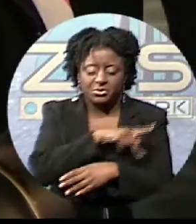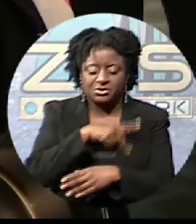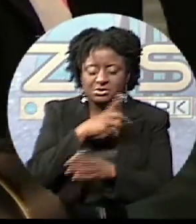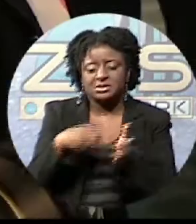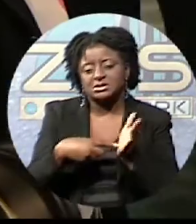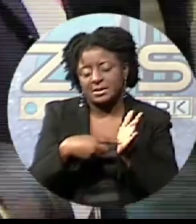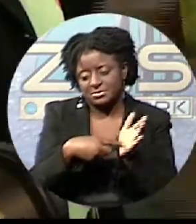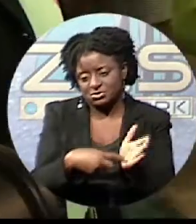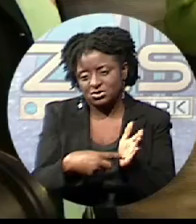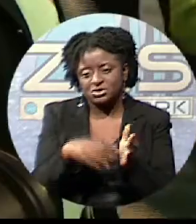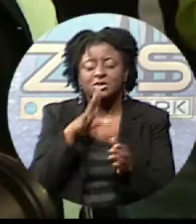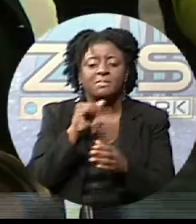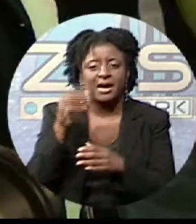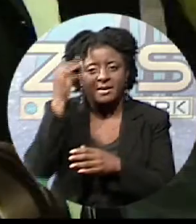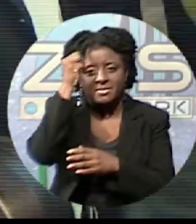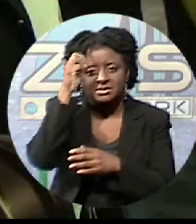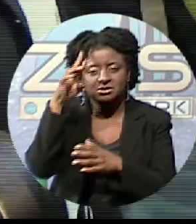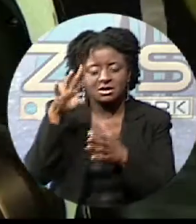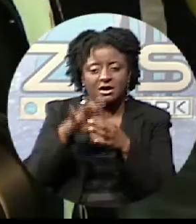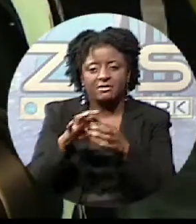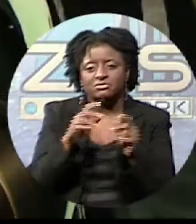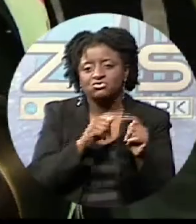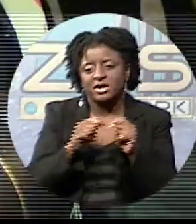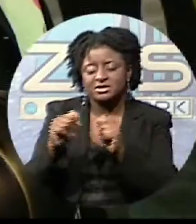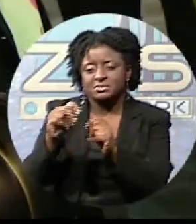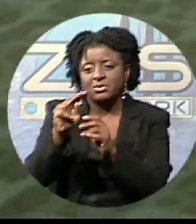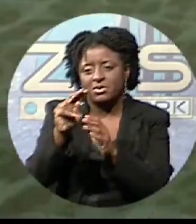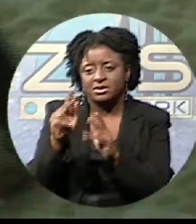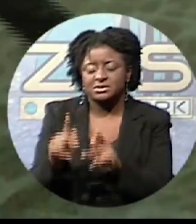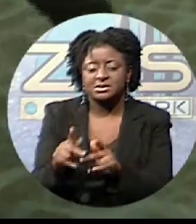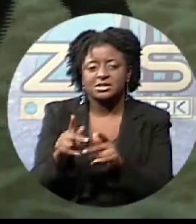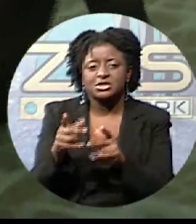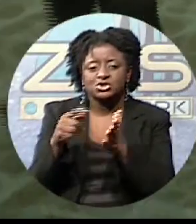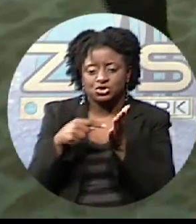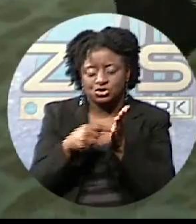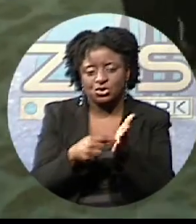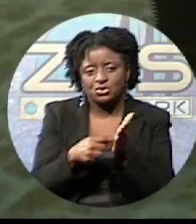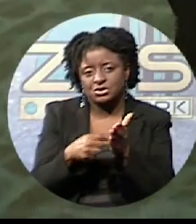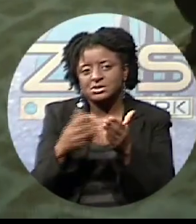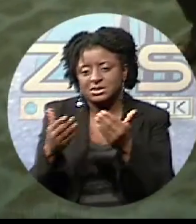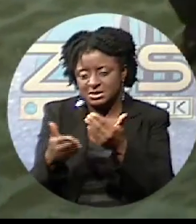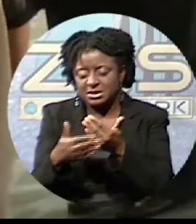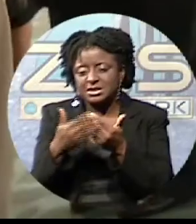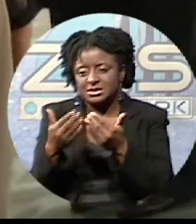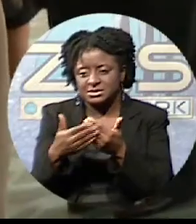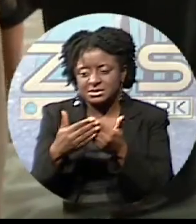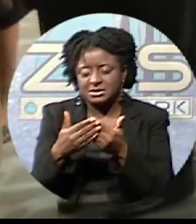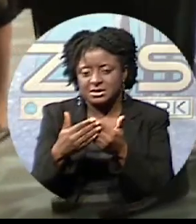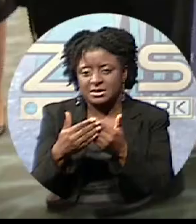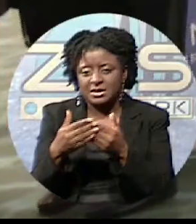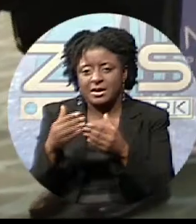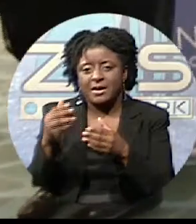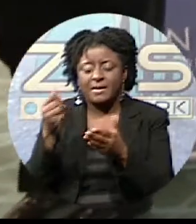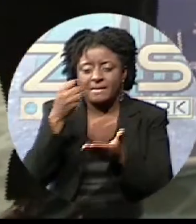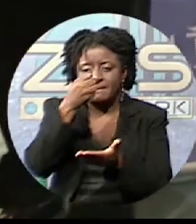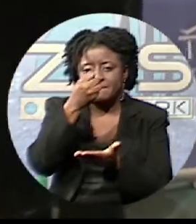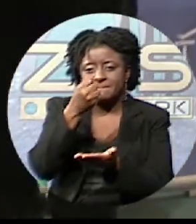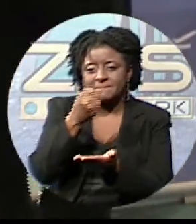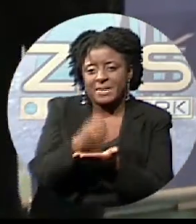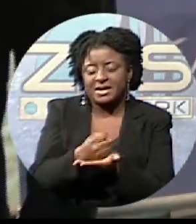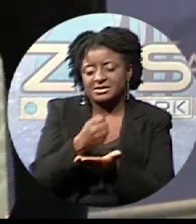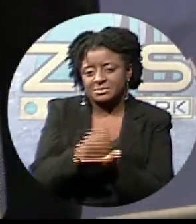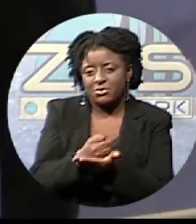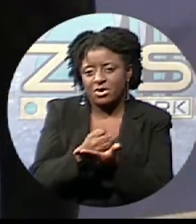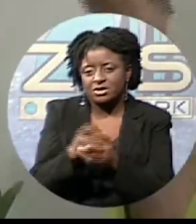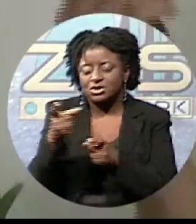Minister of Transport and Aviation shows the simplicity of the airport passport control system, a seamless alternative to